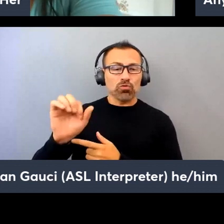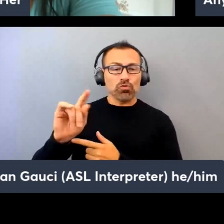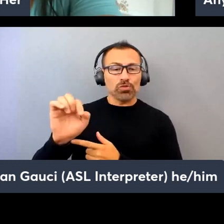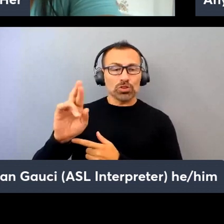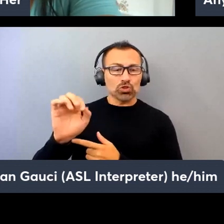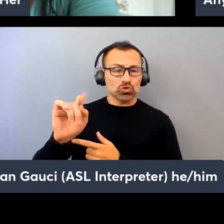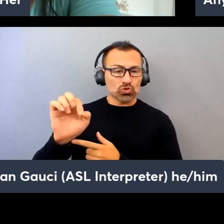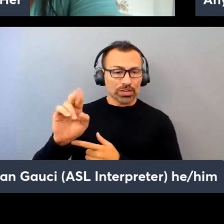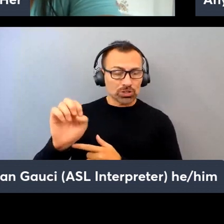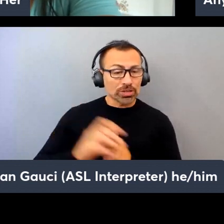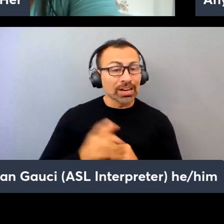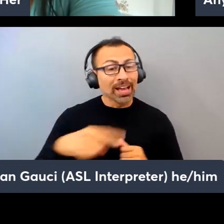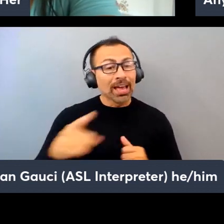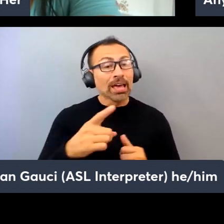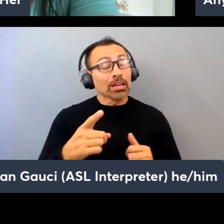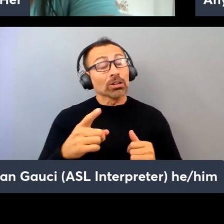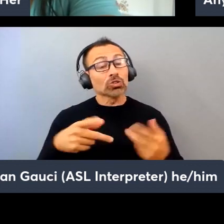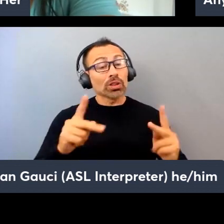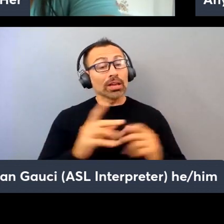enables CI/CD.